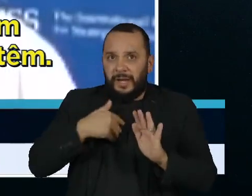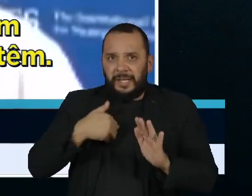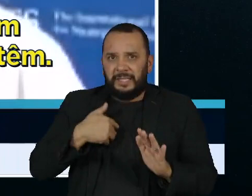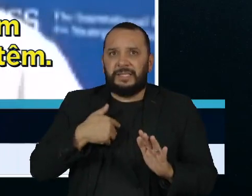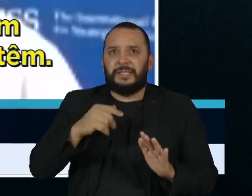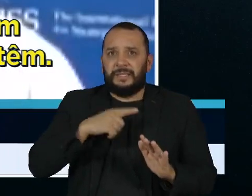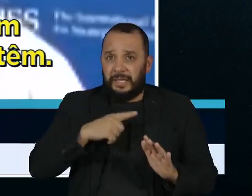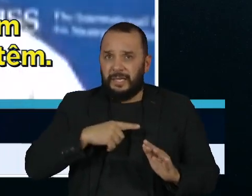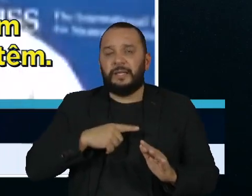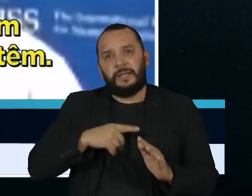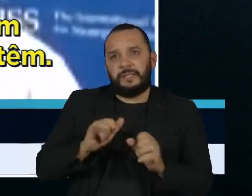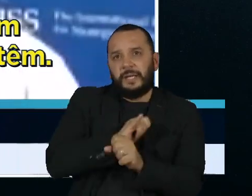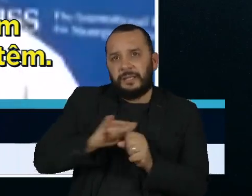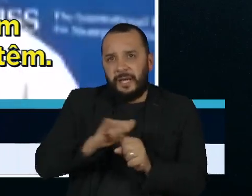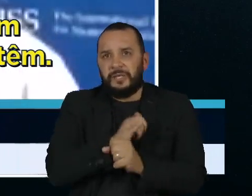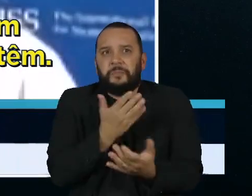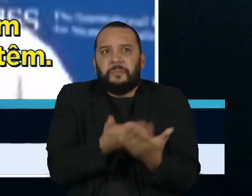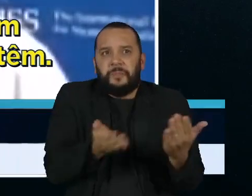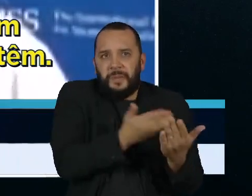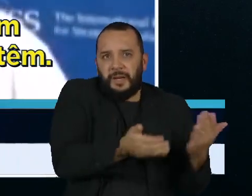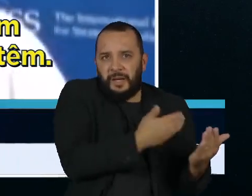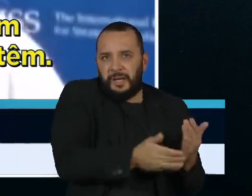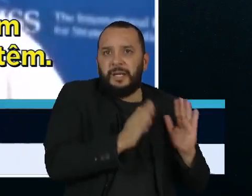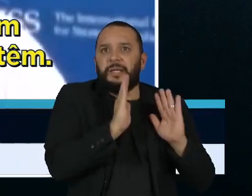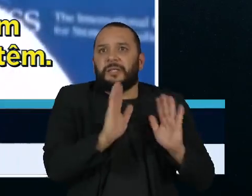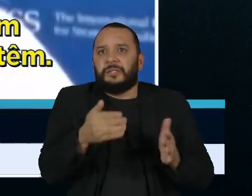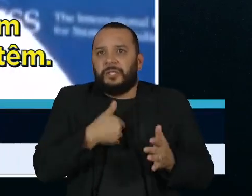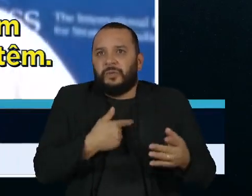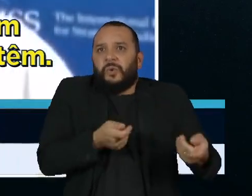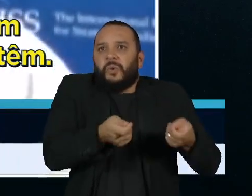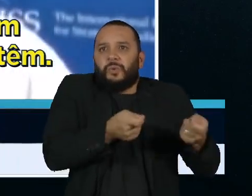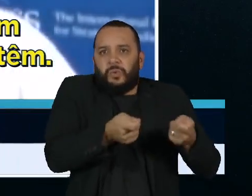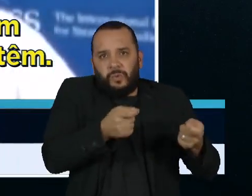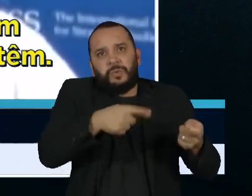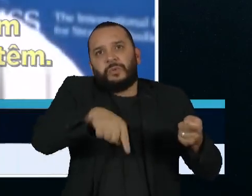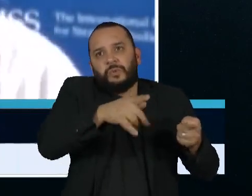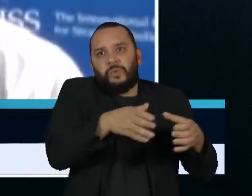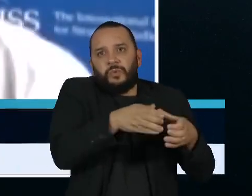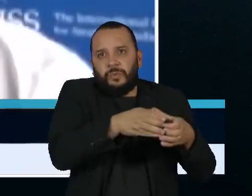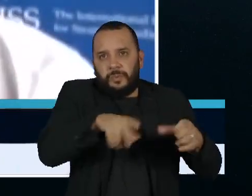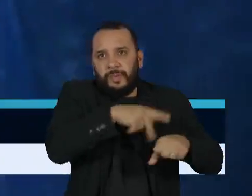of laws and institutional frameworks that both blocs have.